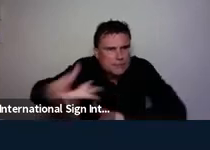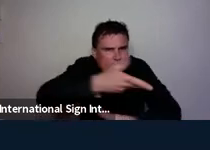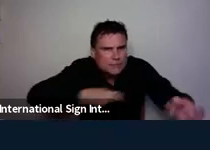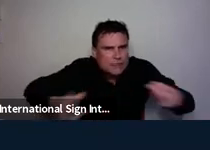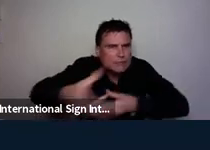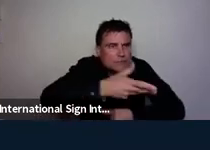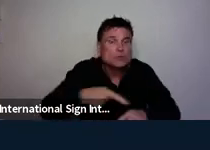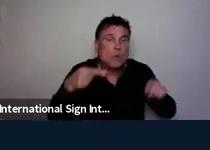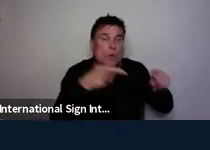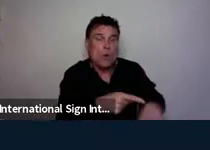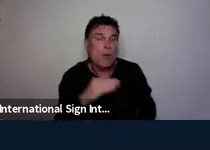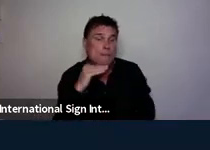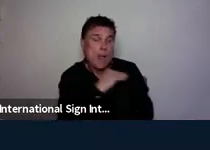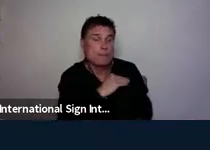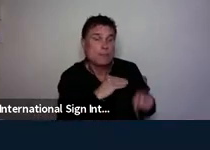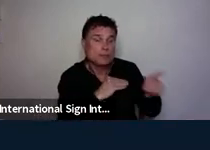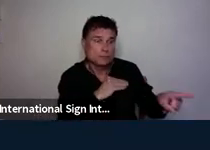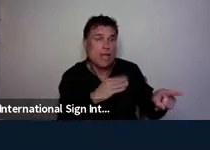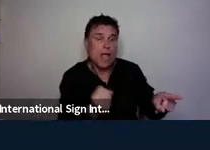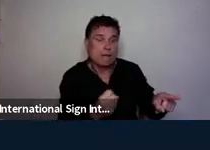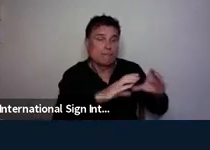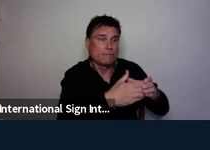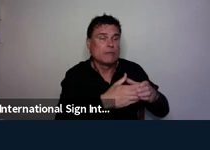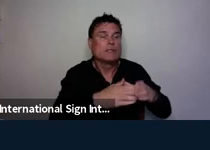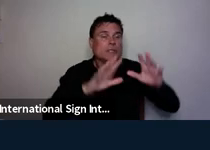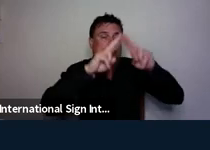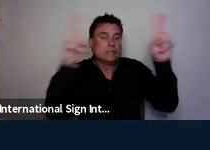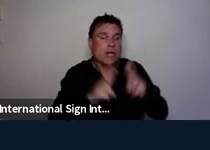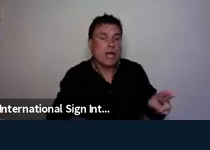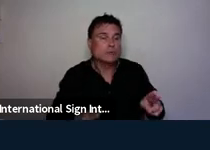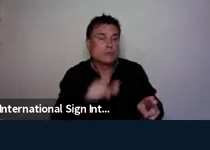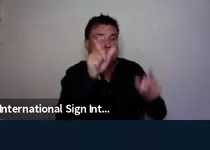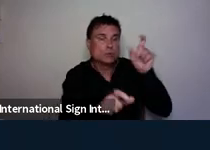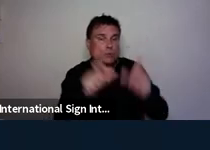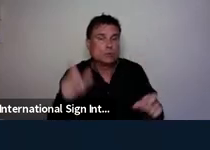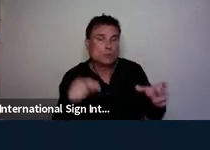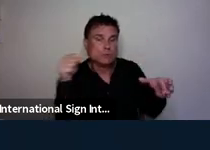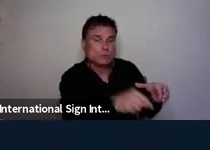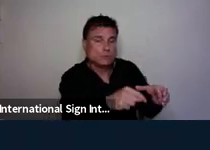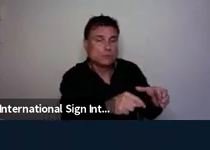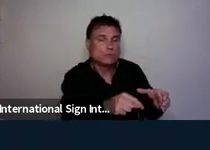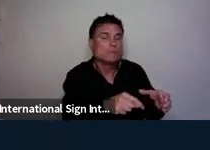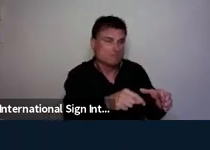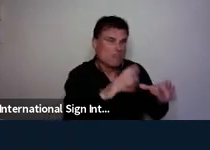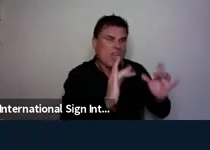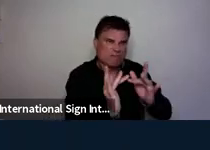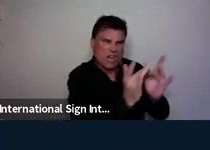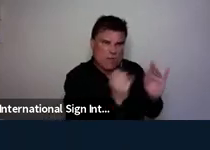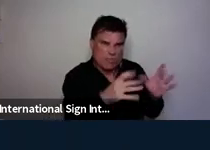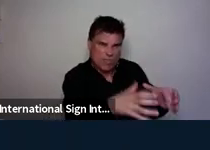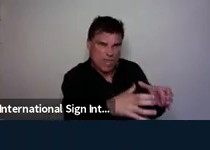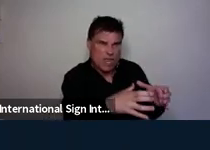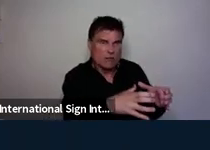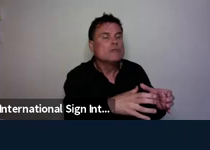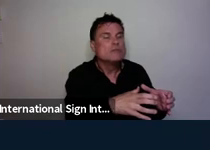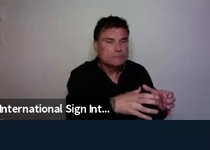his creativity to open a social media platform that helps advertise small businesses to connect with buyers for free during this time